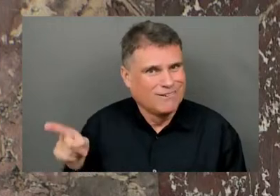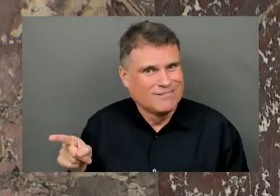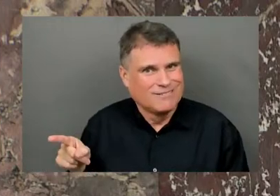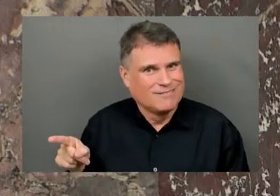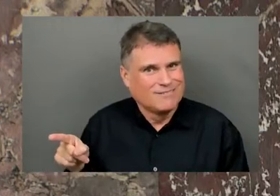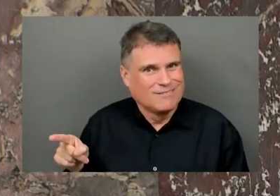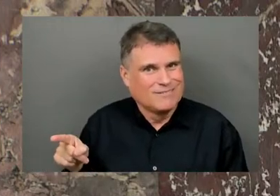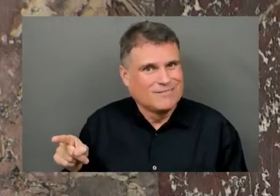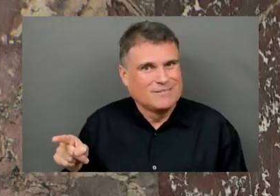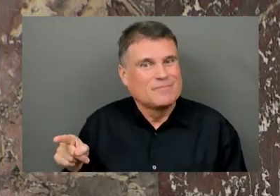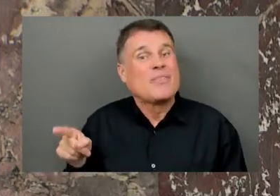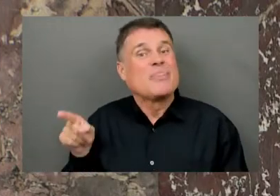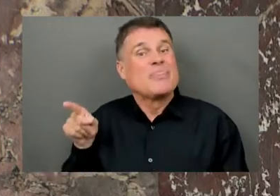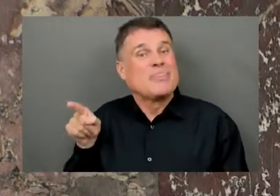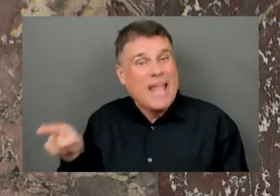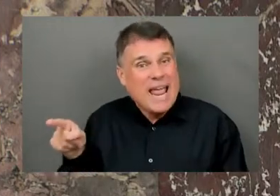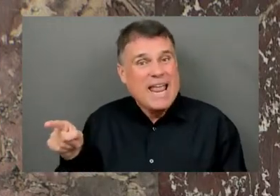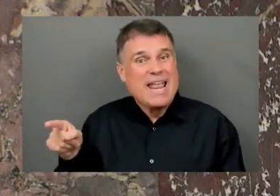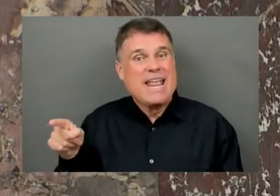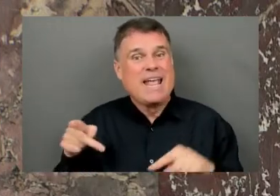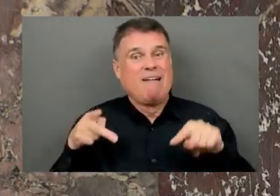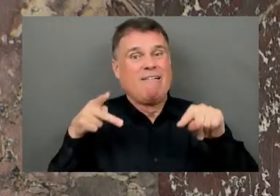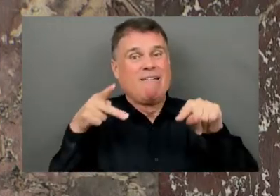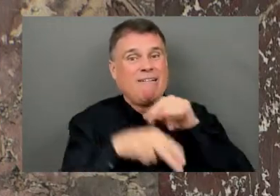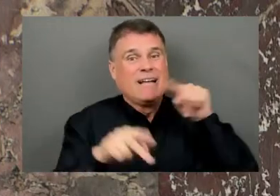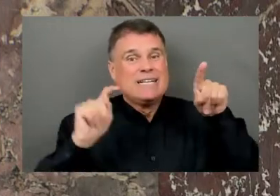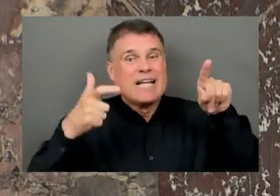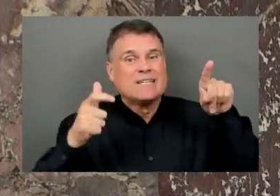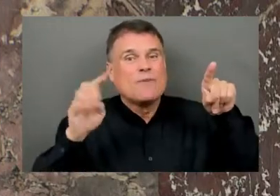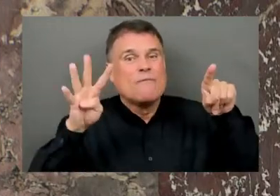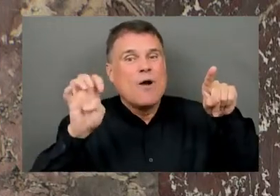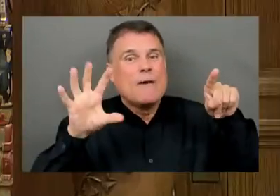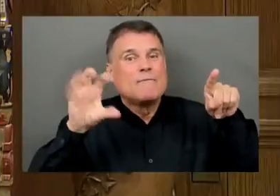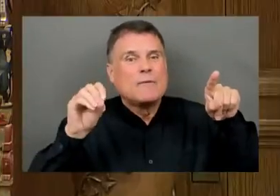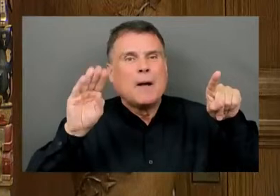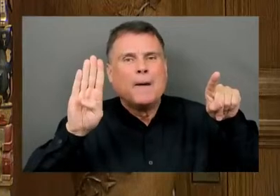to big corporations in the province.